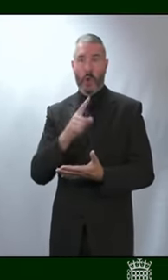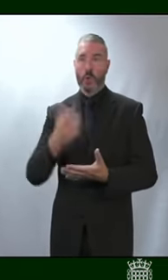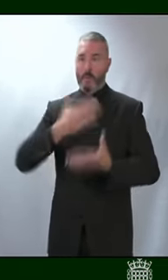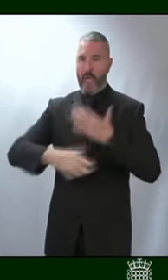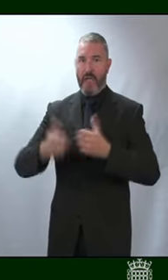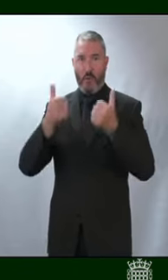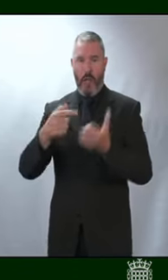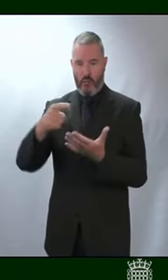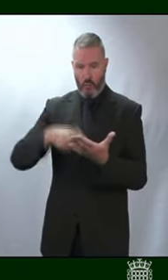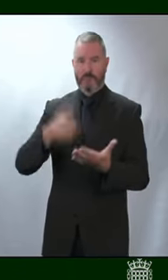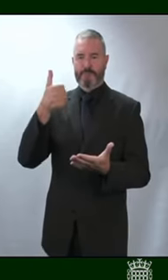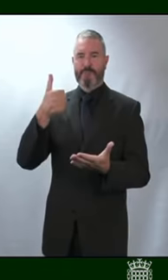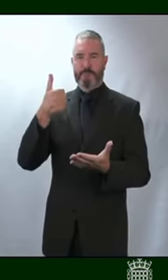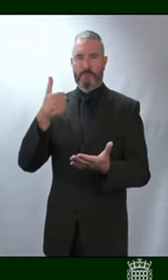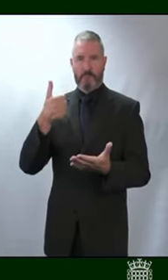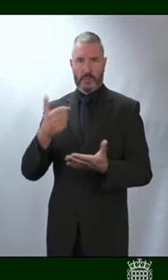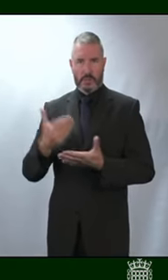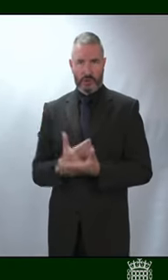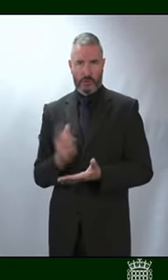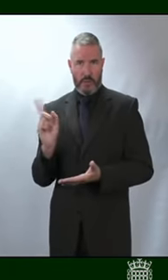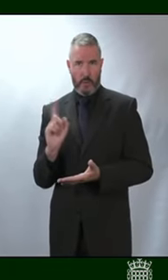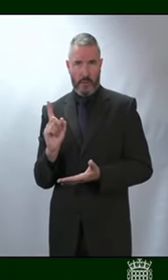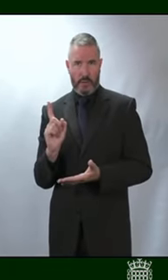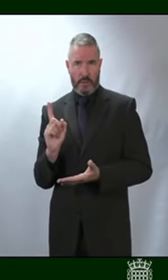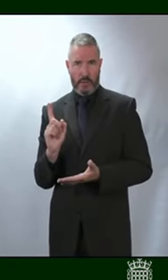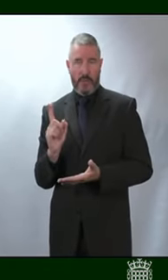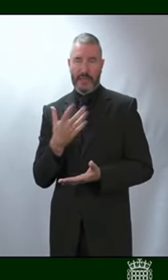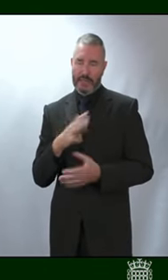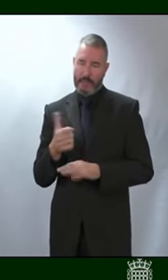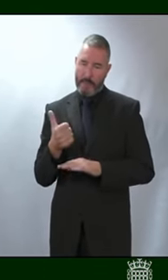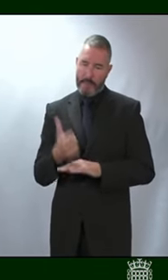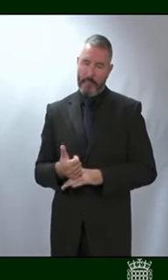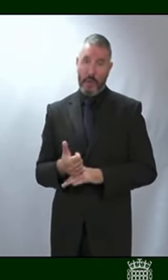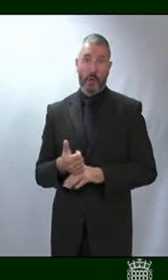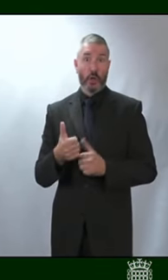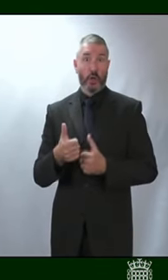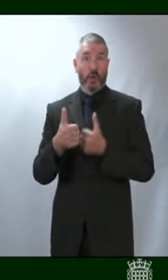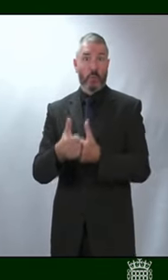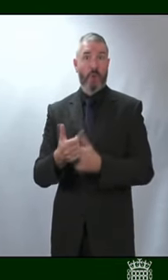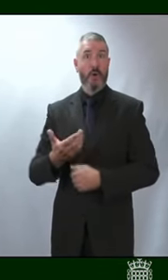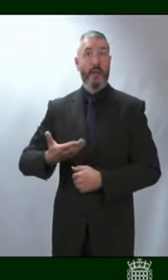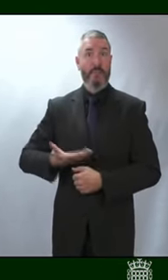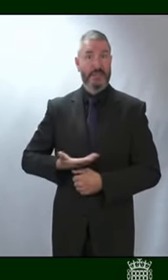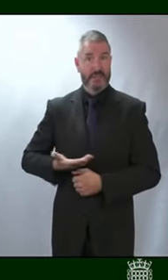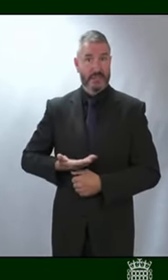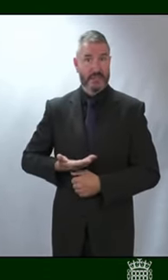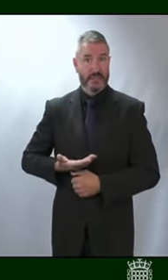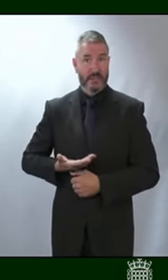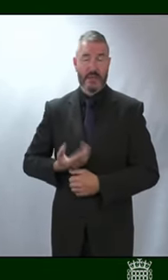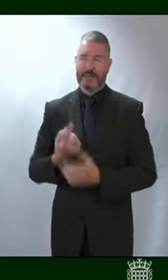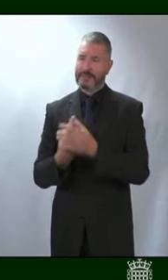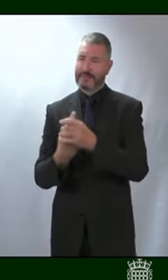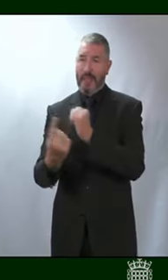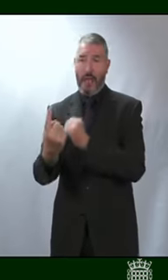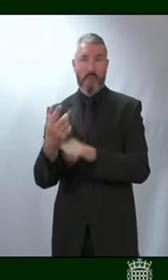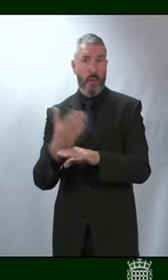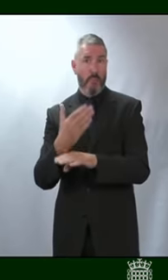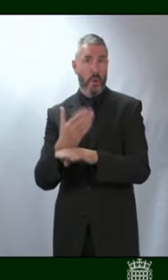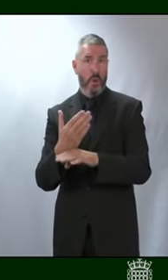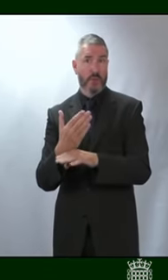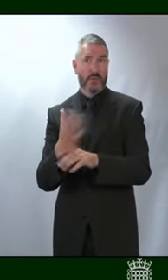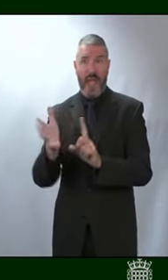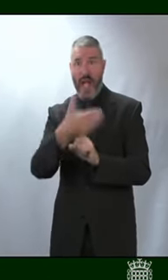will he do the right thing and look now as a minimum at the support available to businesses, in particular the self-employed who may need to